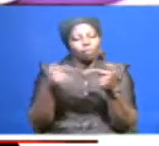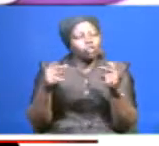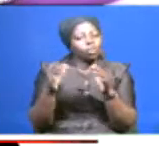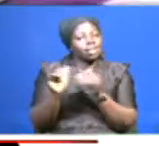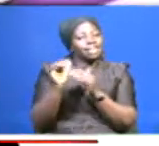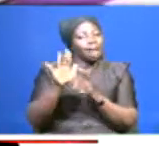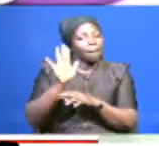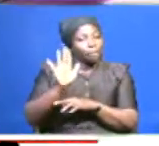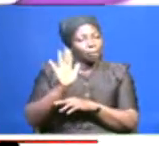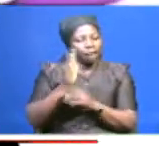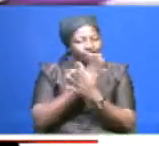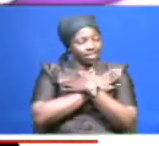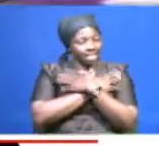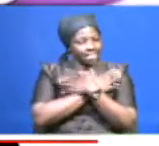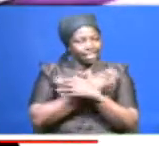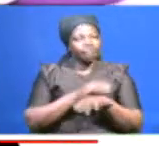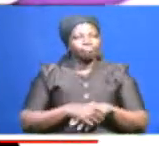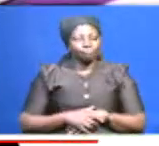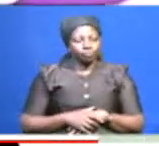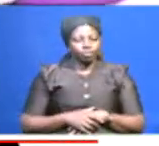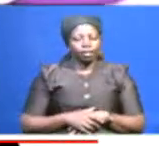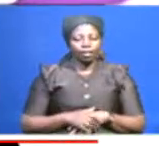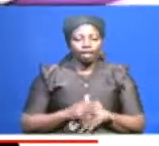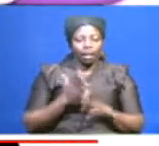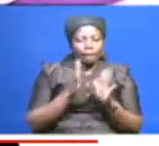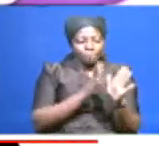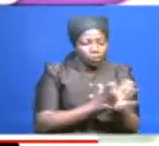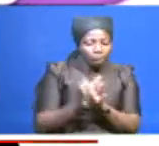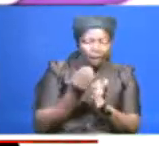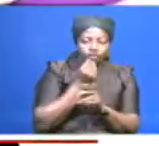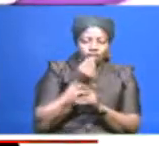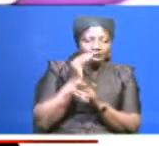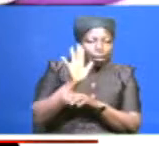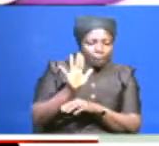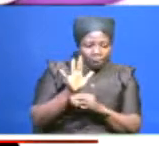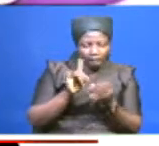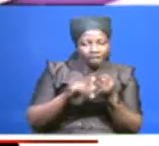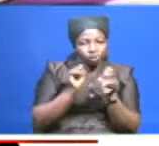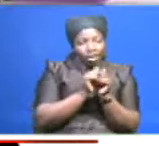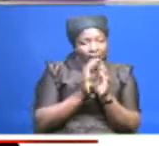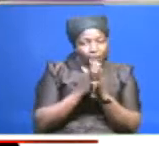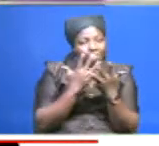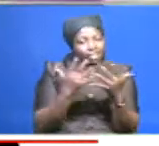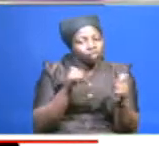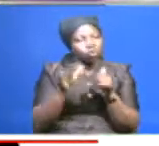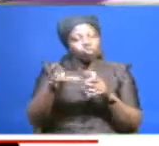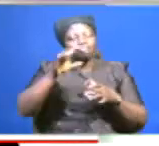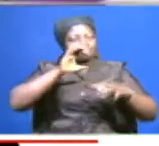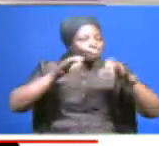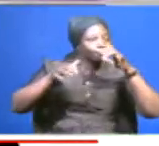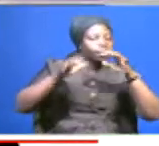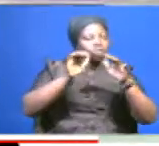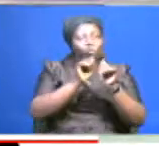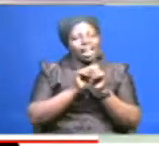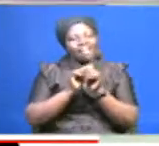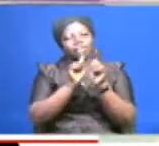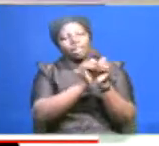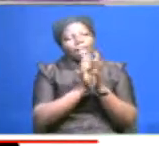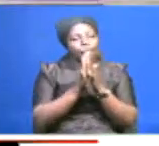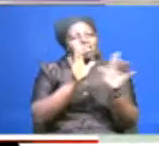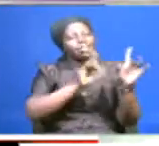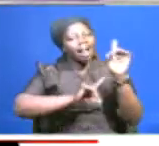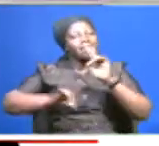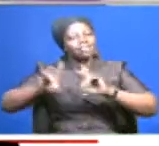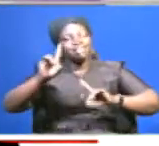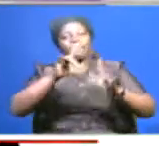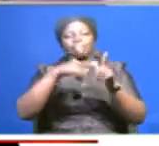chakula, na ile vitu mulikuwa munakunywa na hawa, na ile muziki ya Lingala. Mukisha maliza